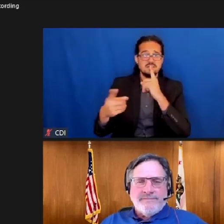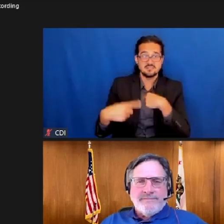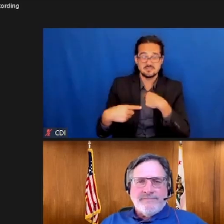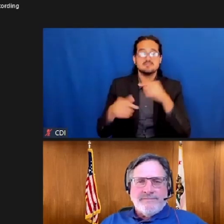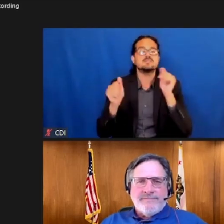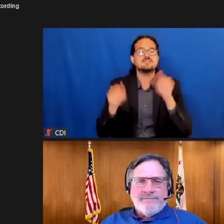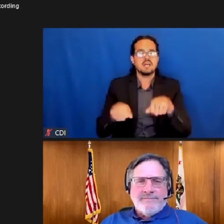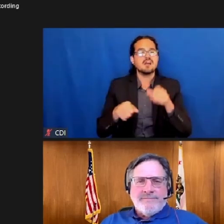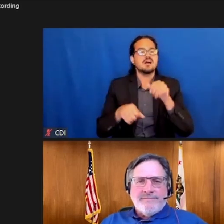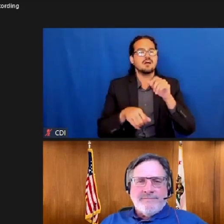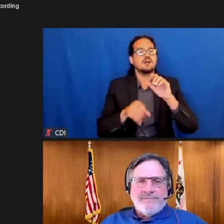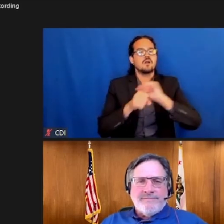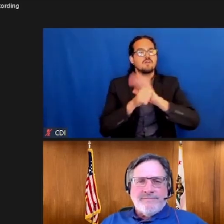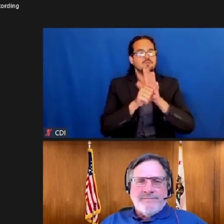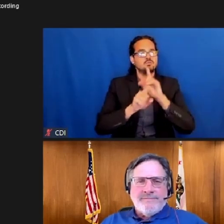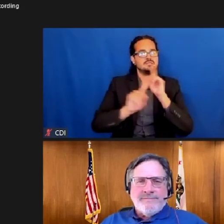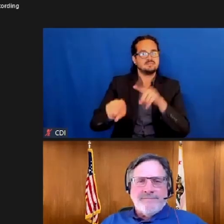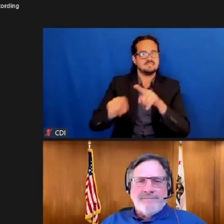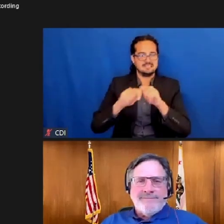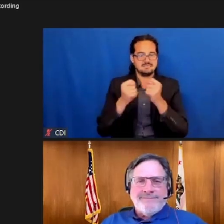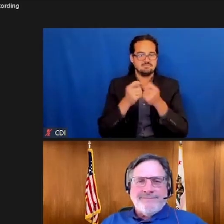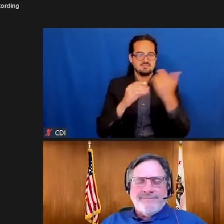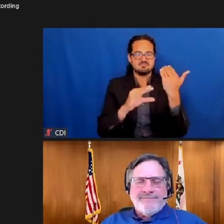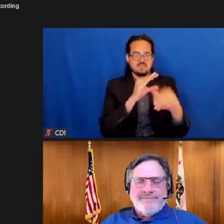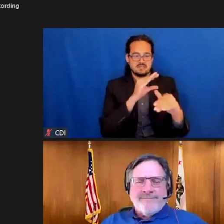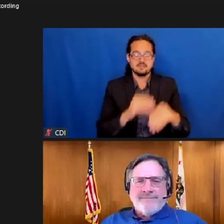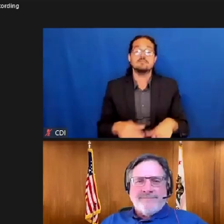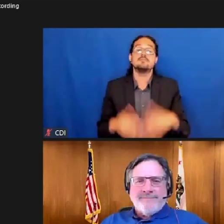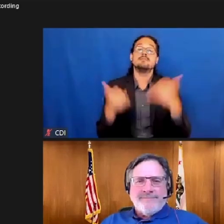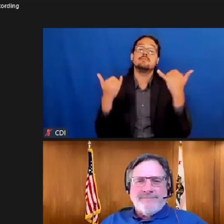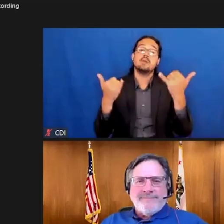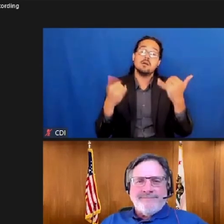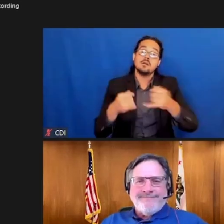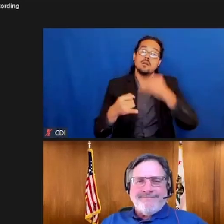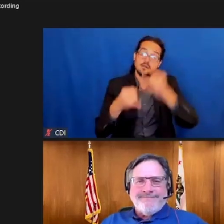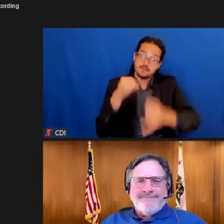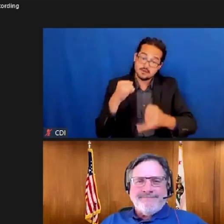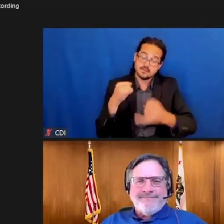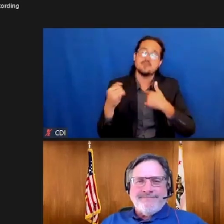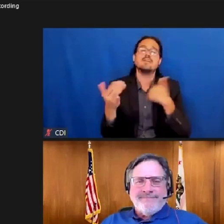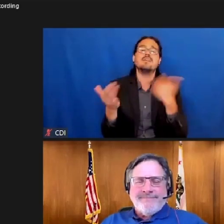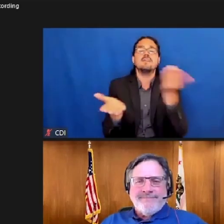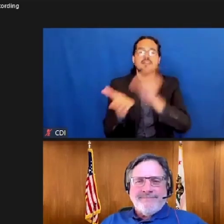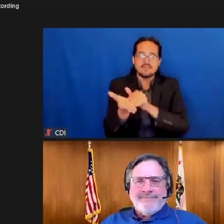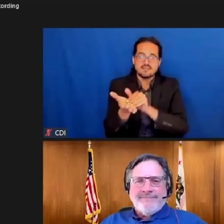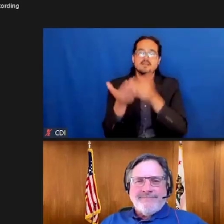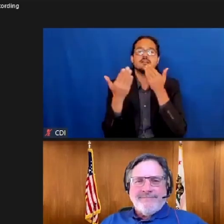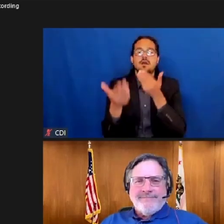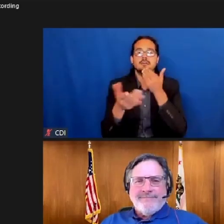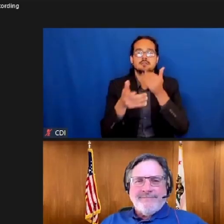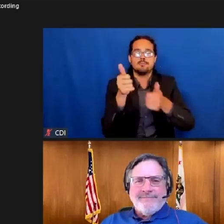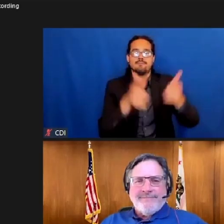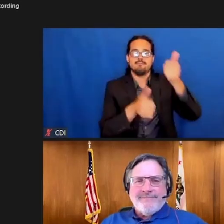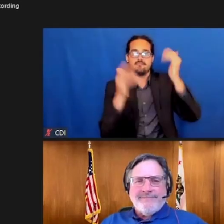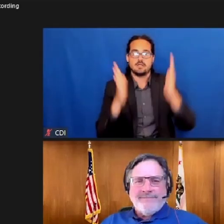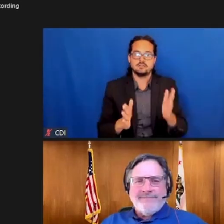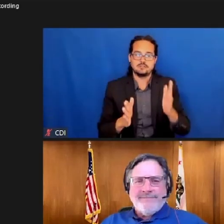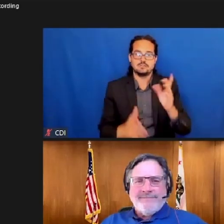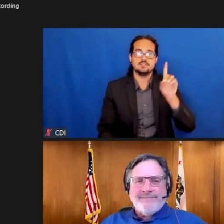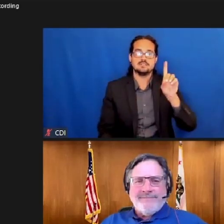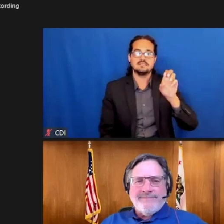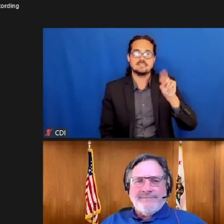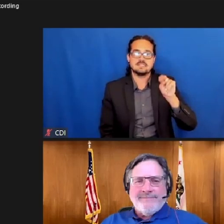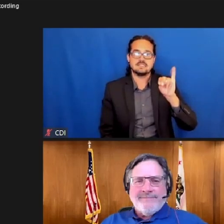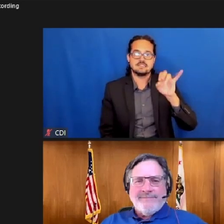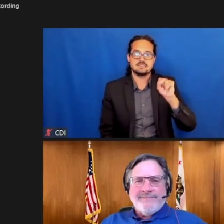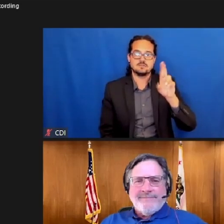last thank you to our outstanding panel this evening, Supervisor Dennis Rodoni, Dr. Matt Willis, Dr. Laura Eberhard, Mayor